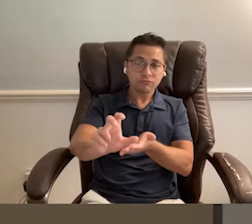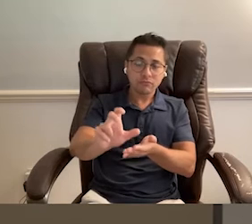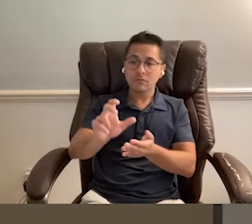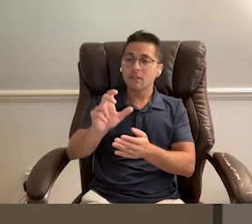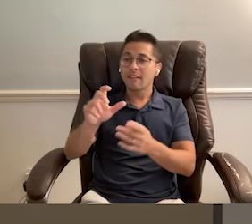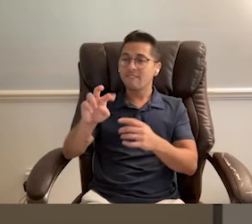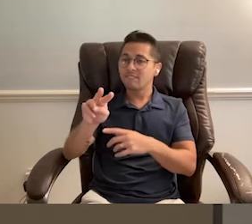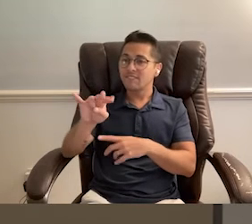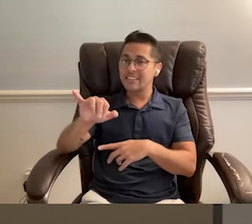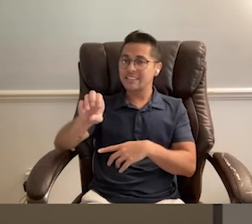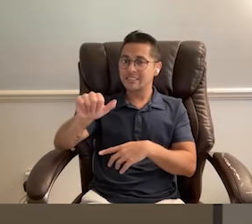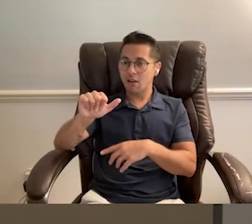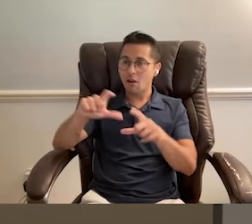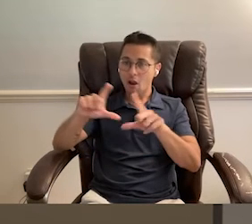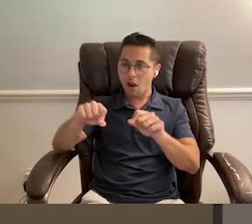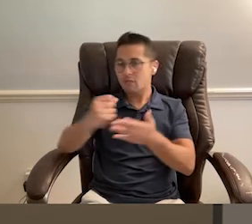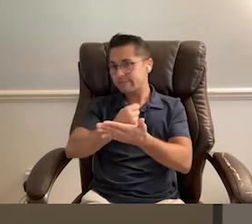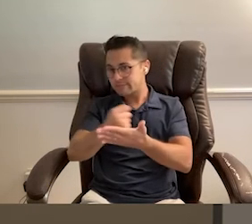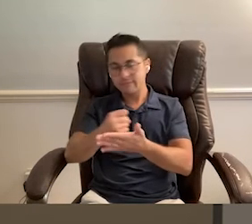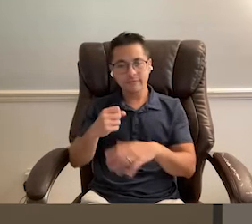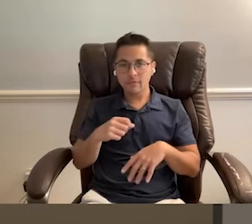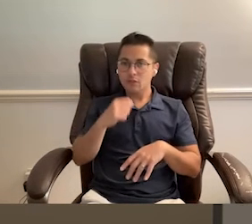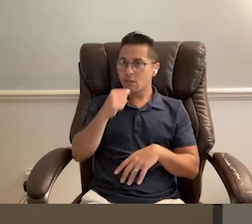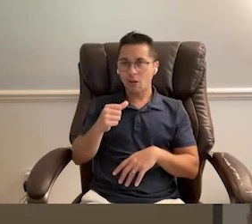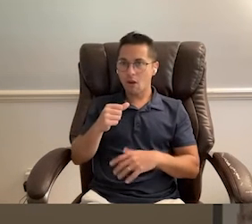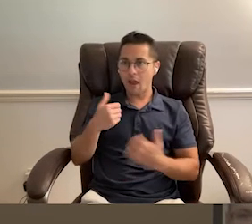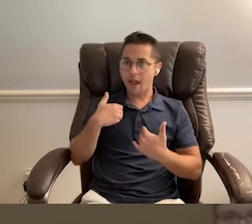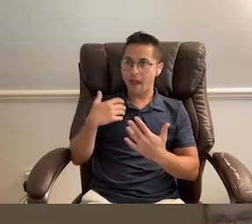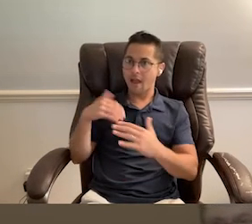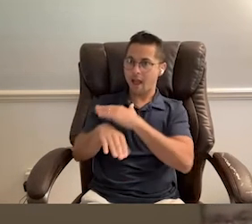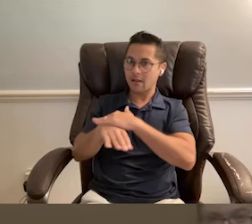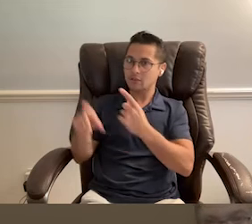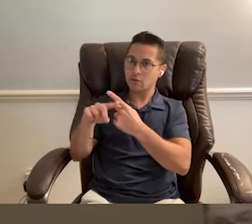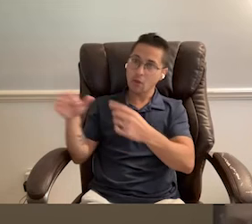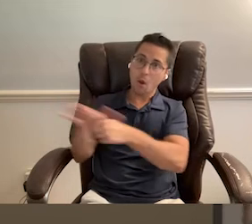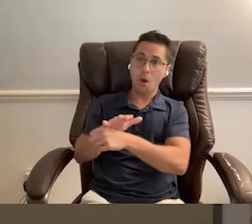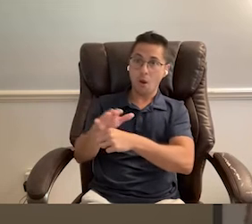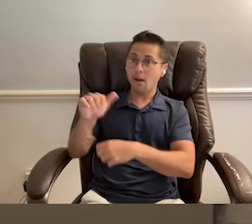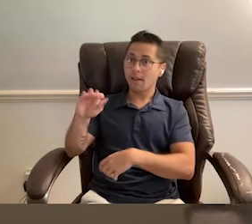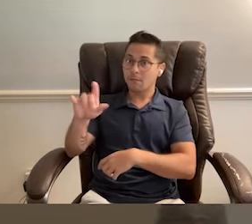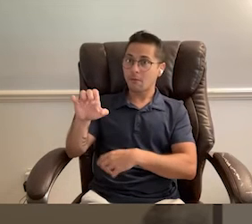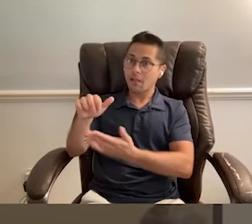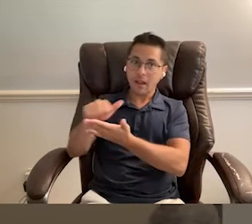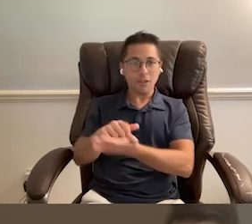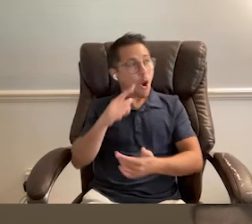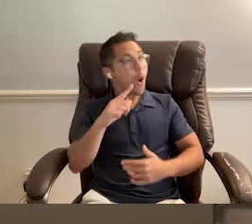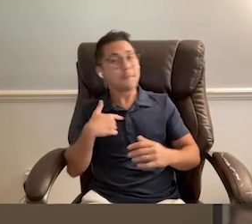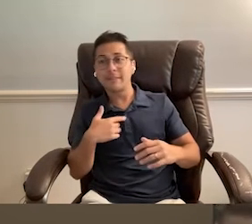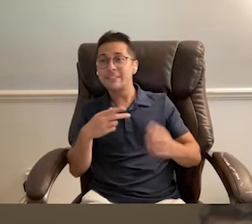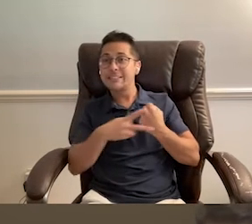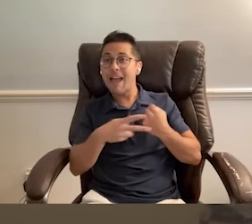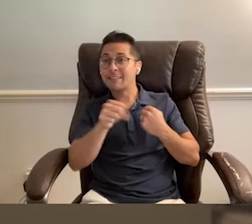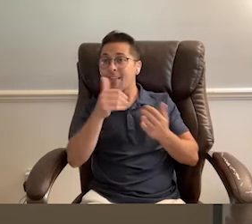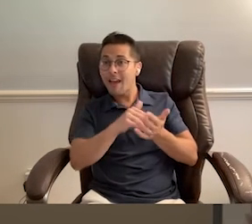funds onto it so they're not tied to the whole ABLE account, right? Who wants to, like, oh, I've been saving $10,000, and then you give them a card, and